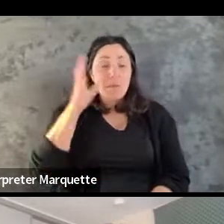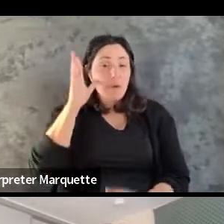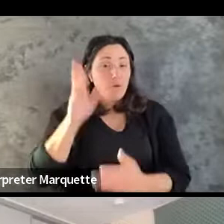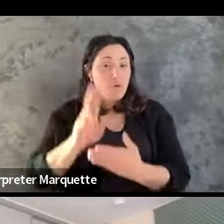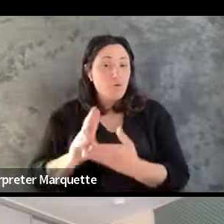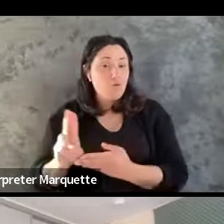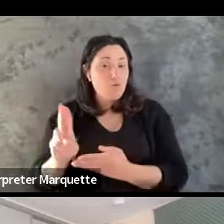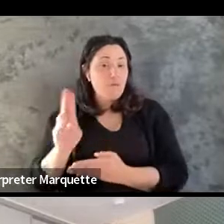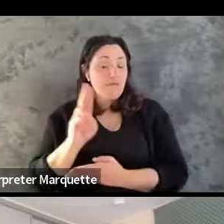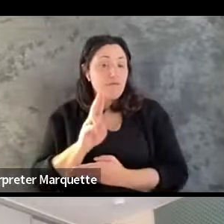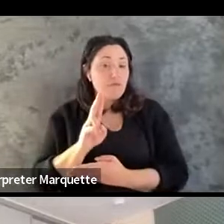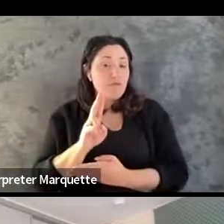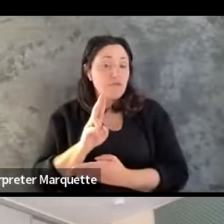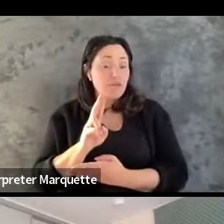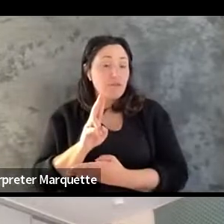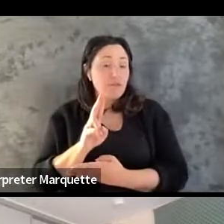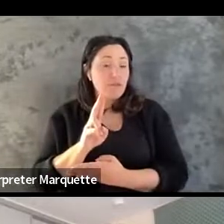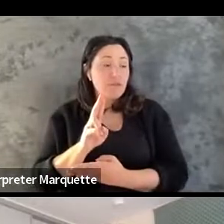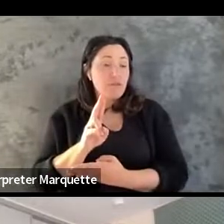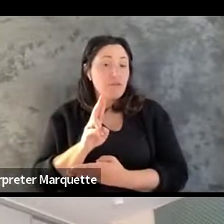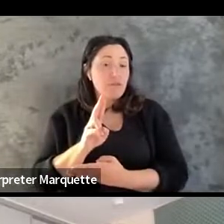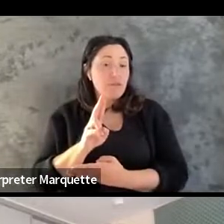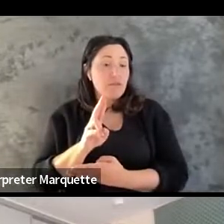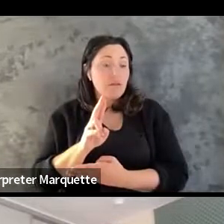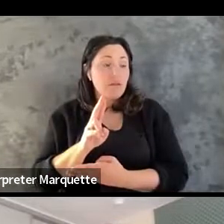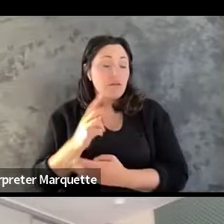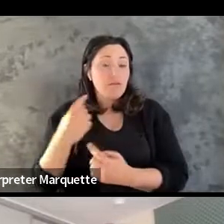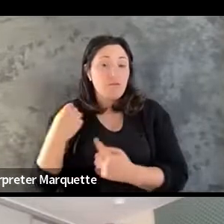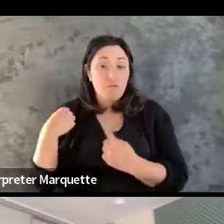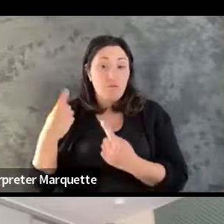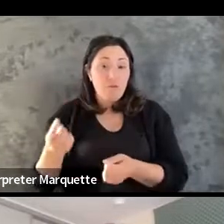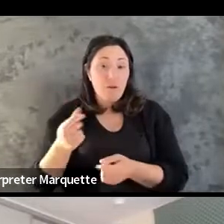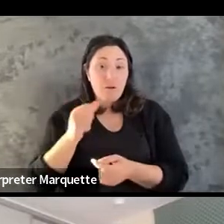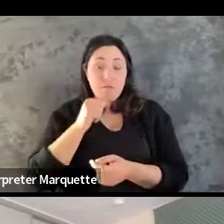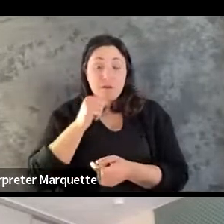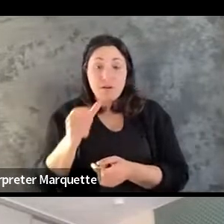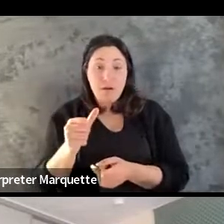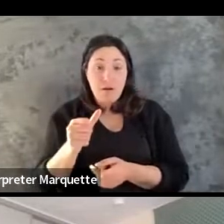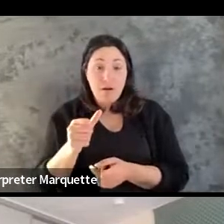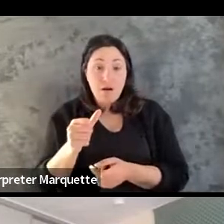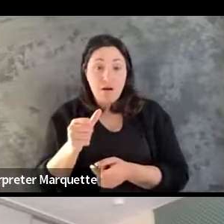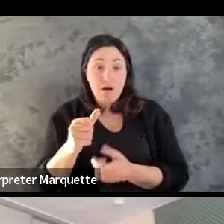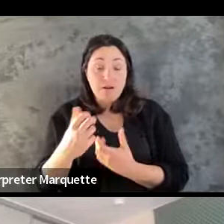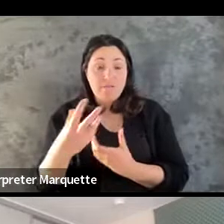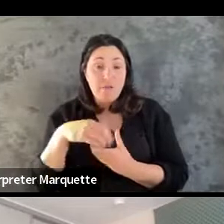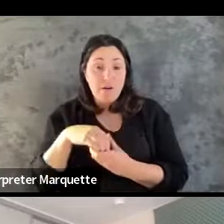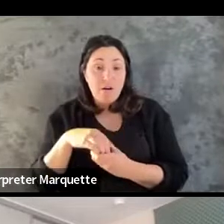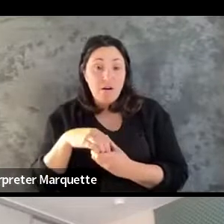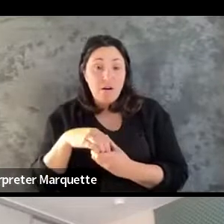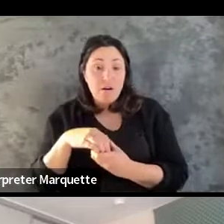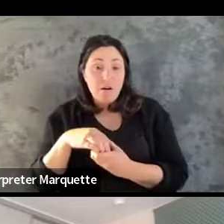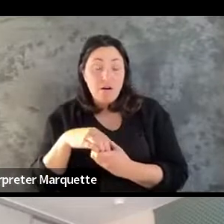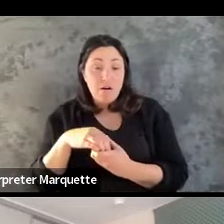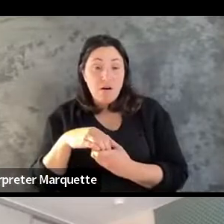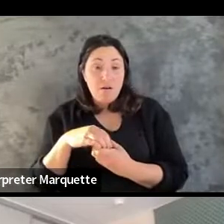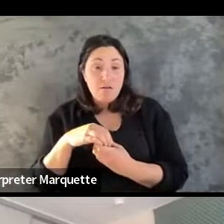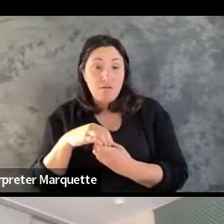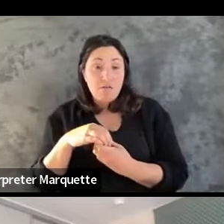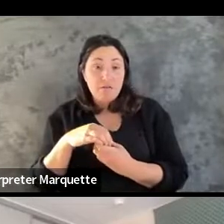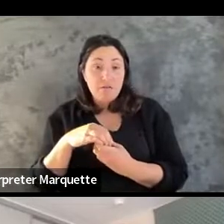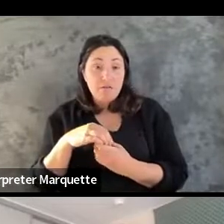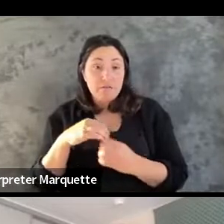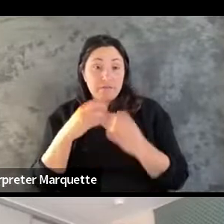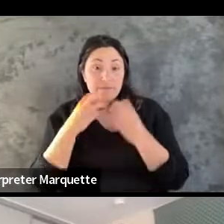haven't, that parent universities to date have not involved meaningful engagement might not be